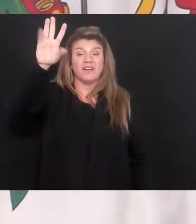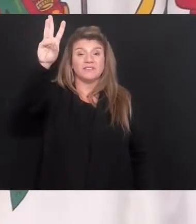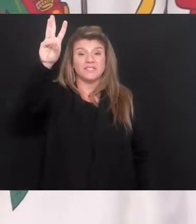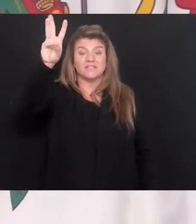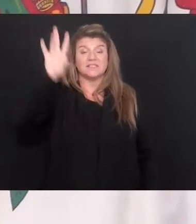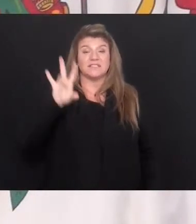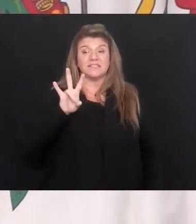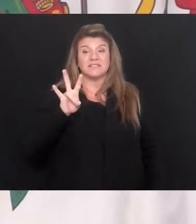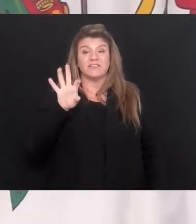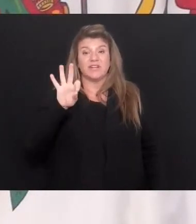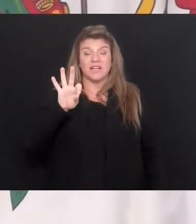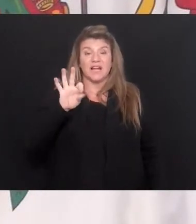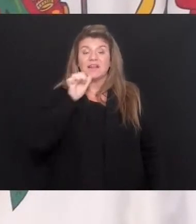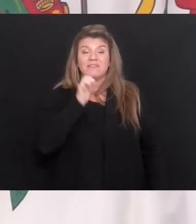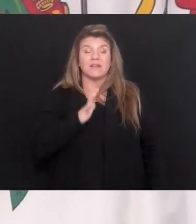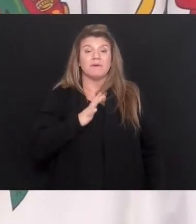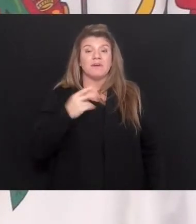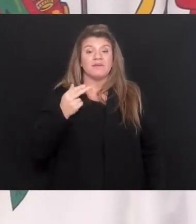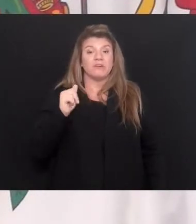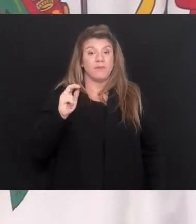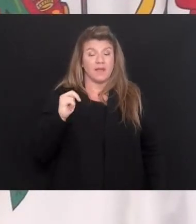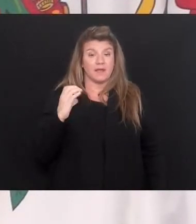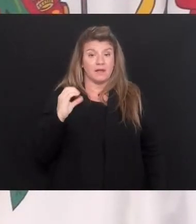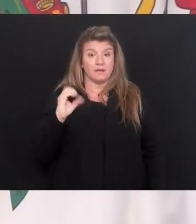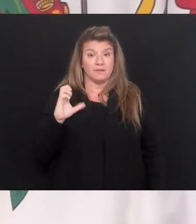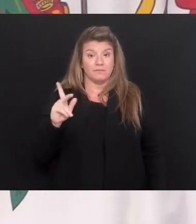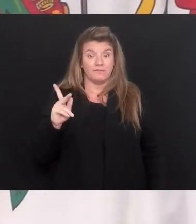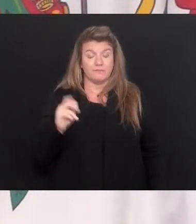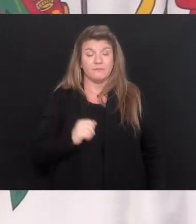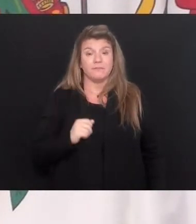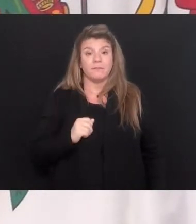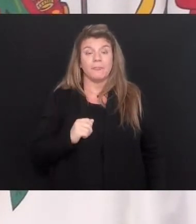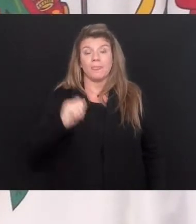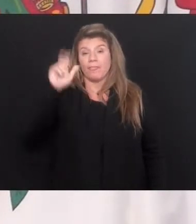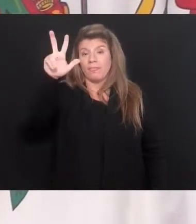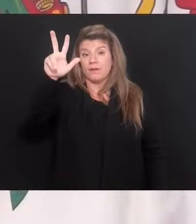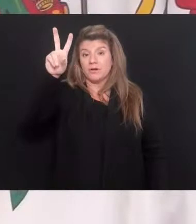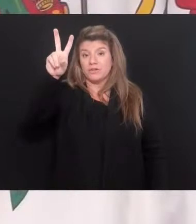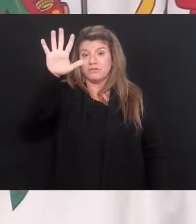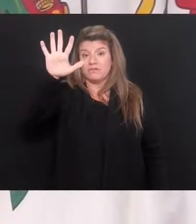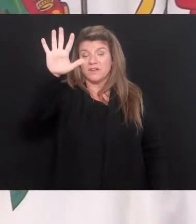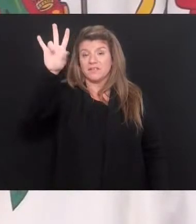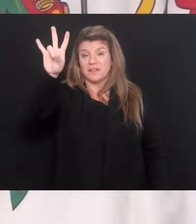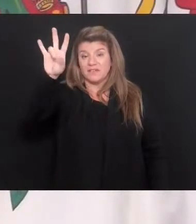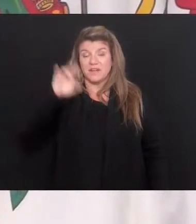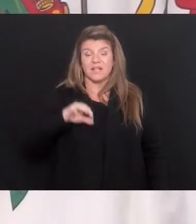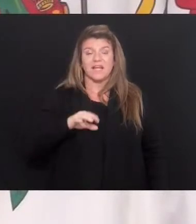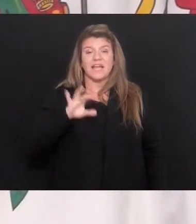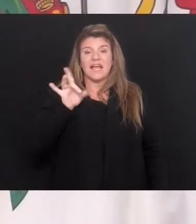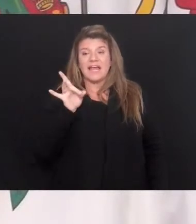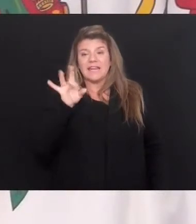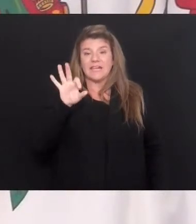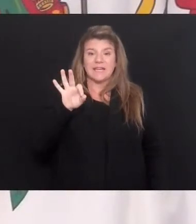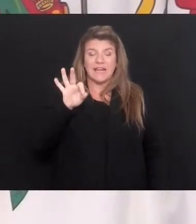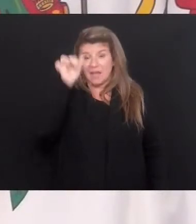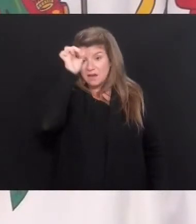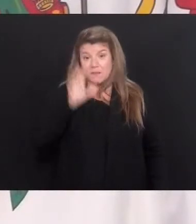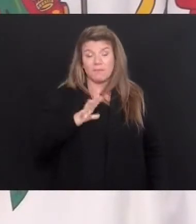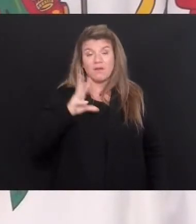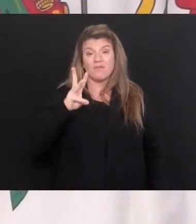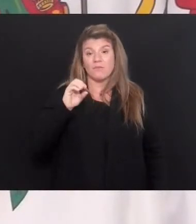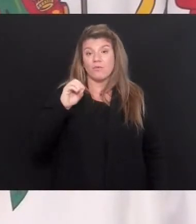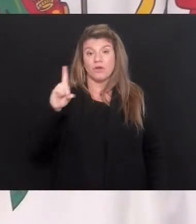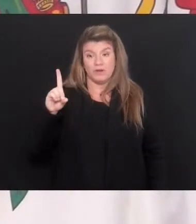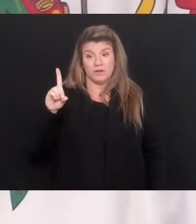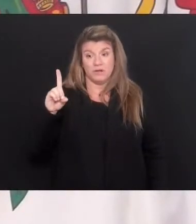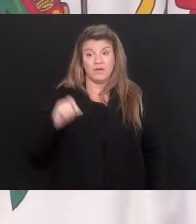is a 79-year-old female from Hancock County. The 3,257th death is an 89-year-old male from Wood County.